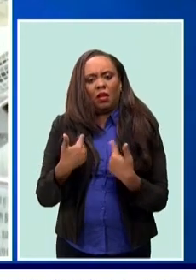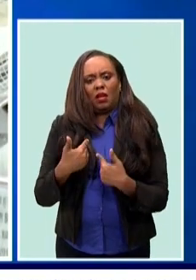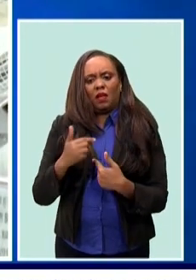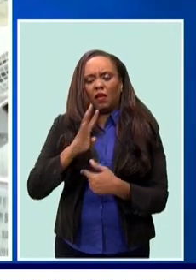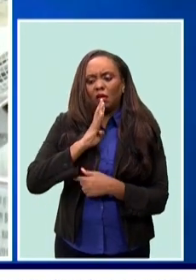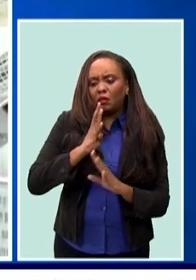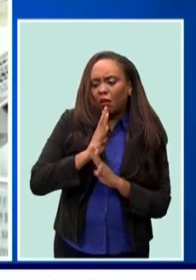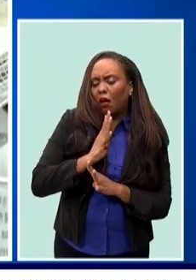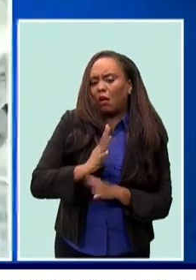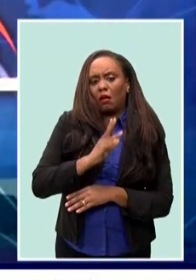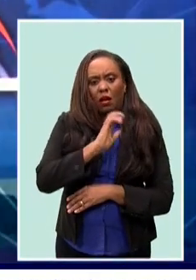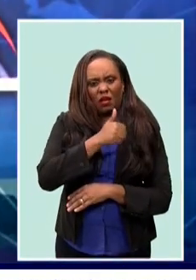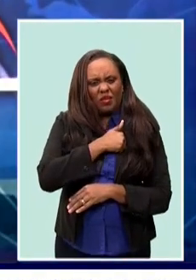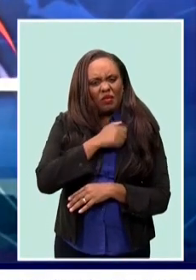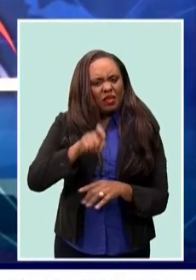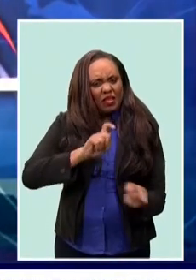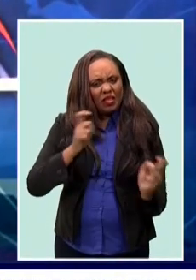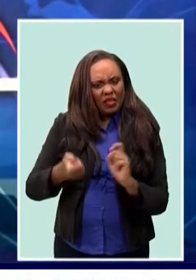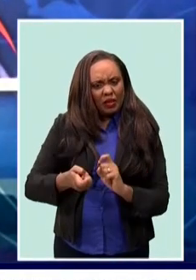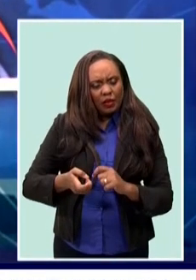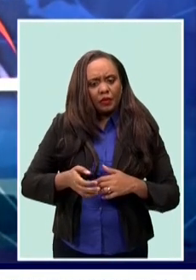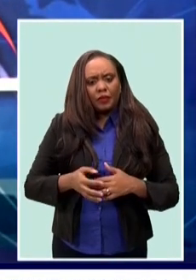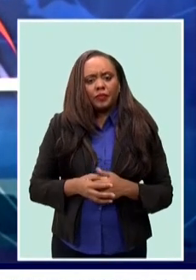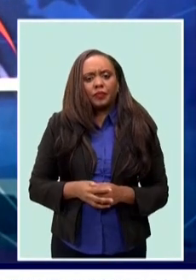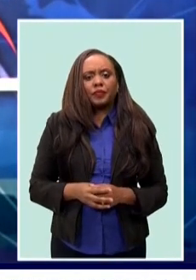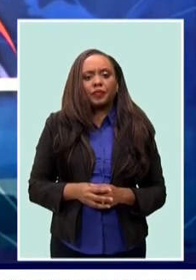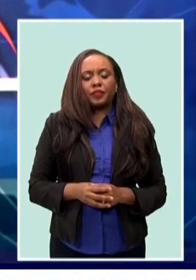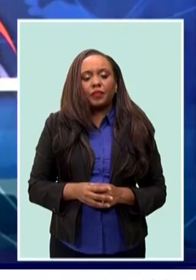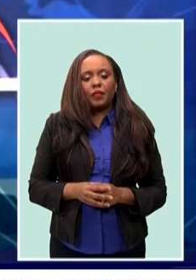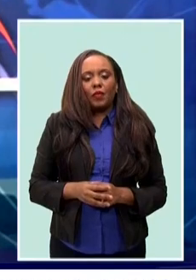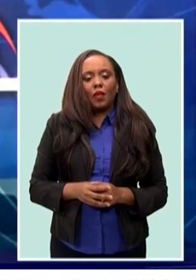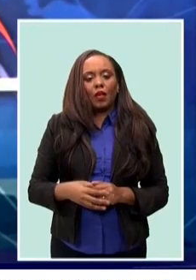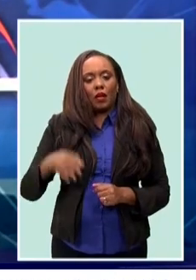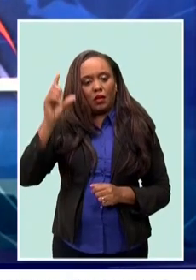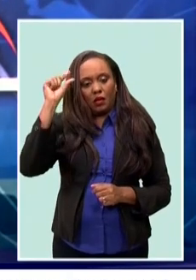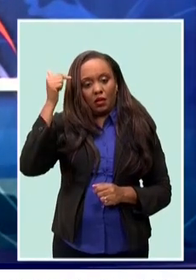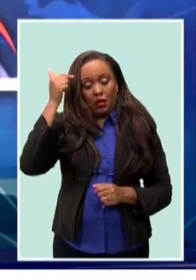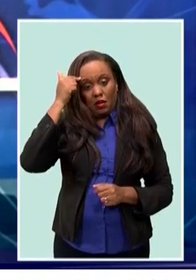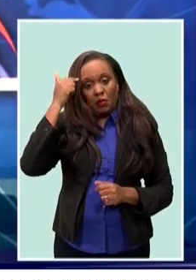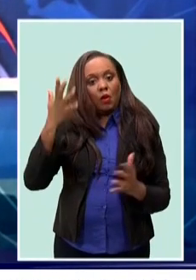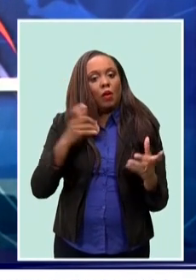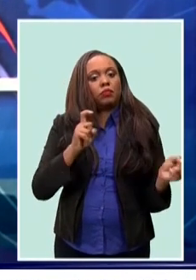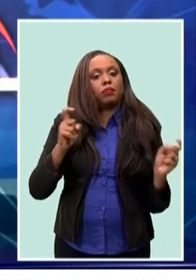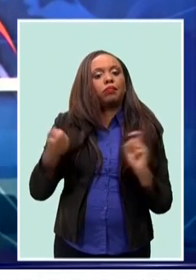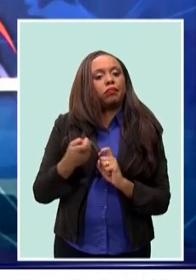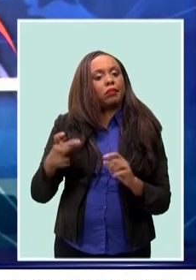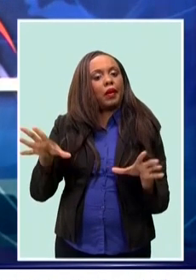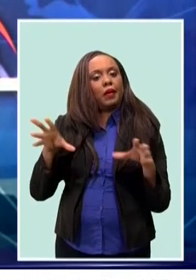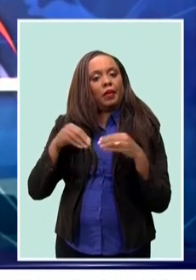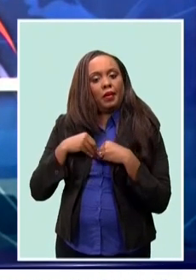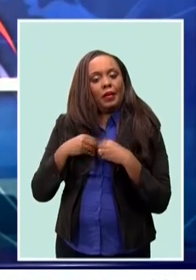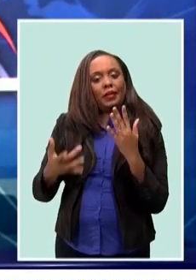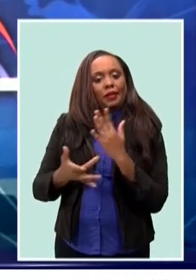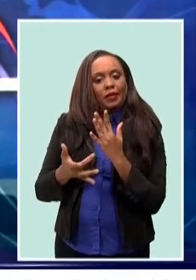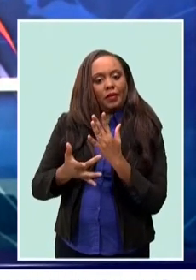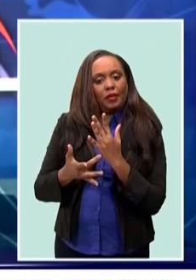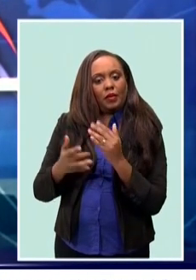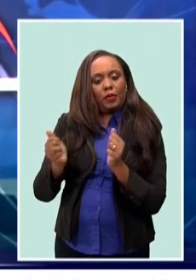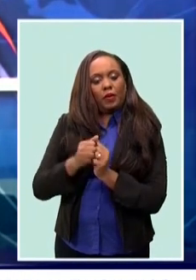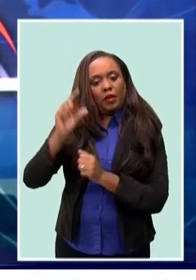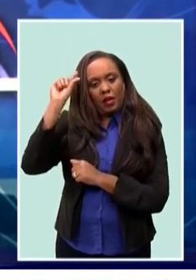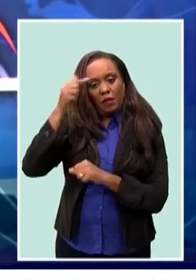our attitudes. The government is taking steps to move into a modern framework embracing technology when it comes to